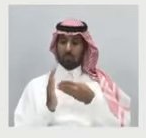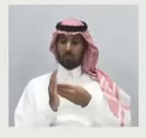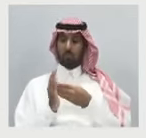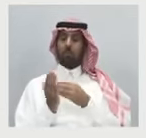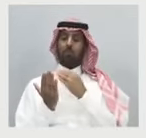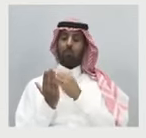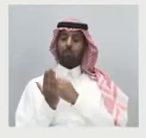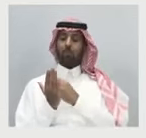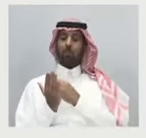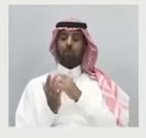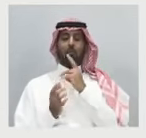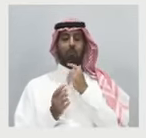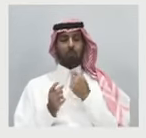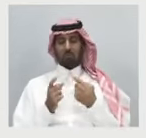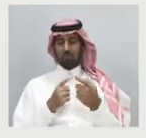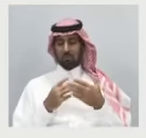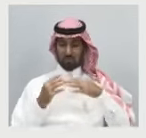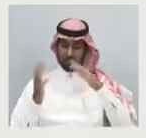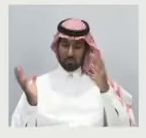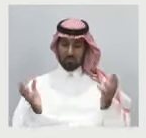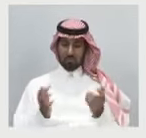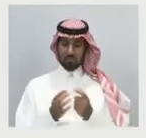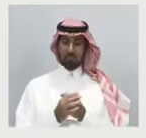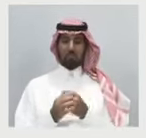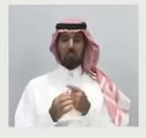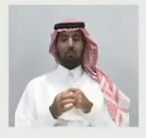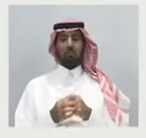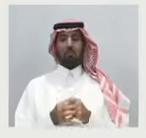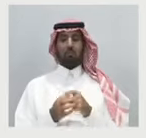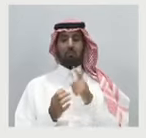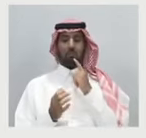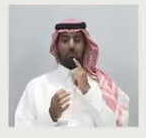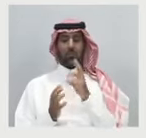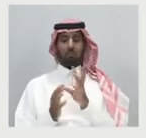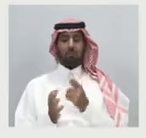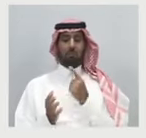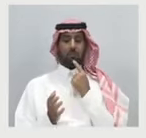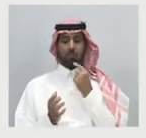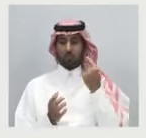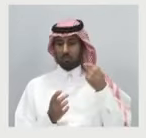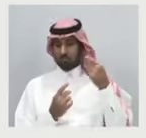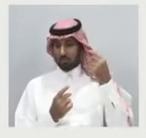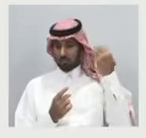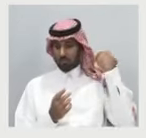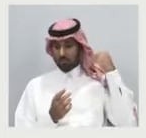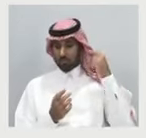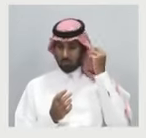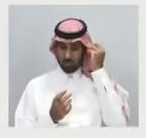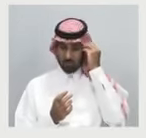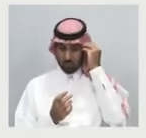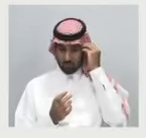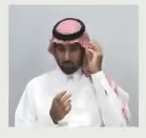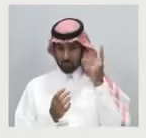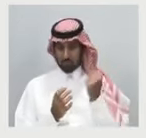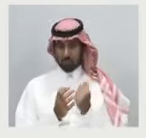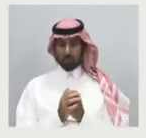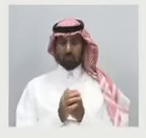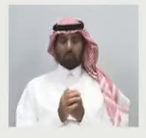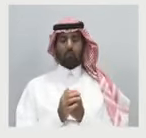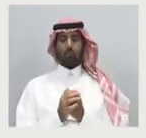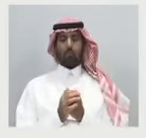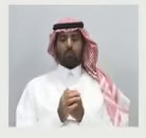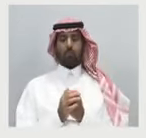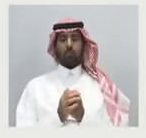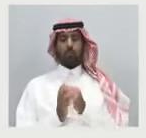degree in public relations. He has a master's degree in intercultural communication and he has an experience